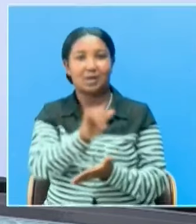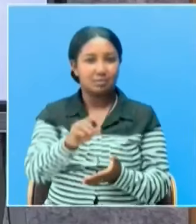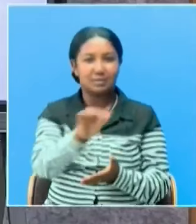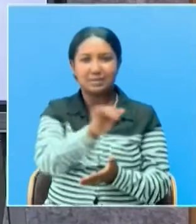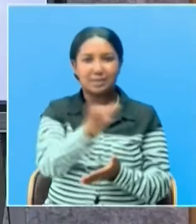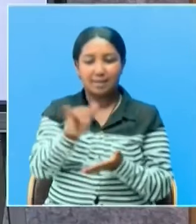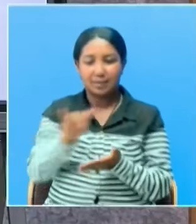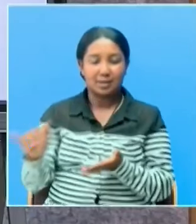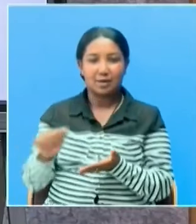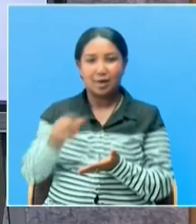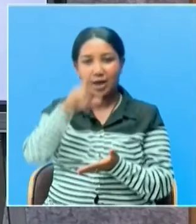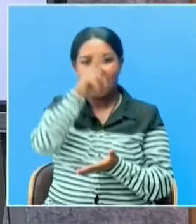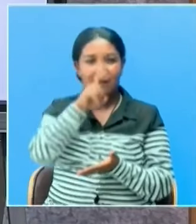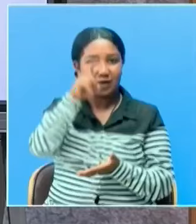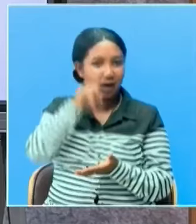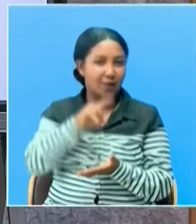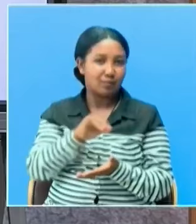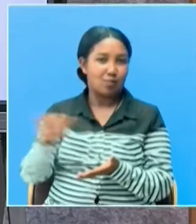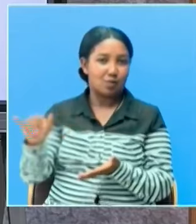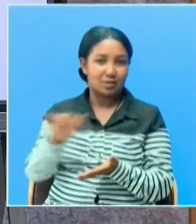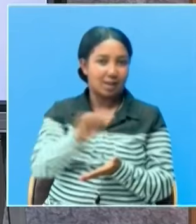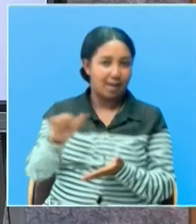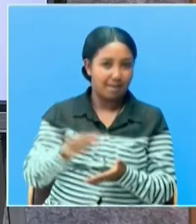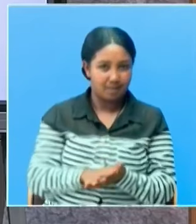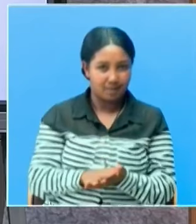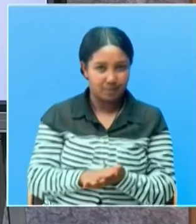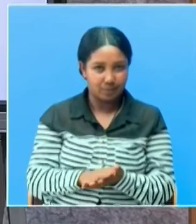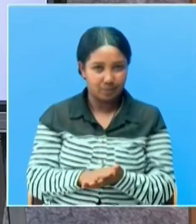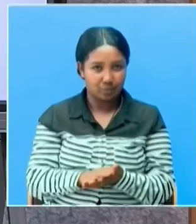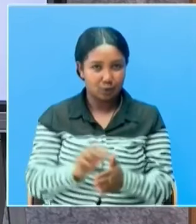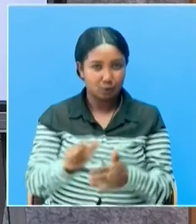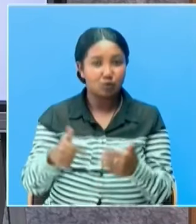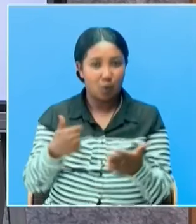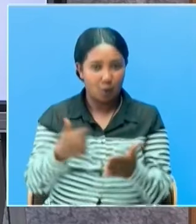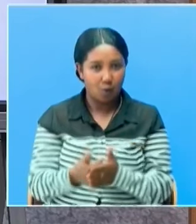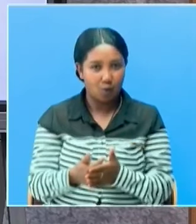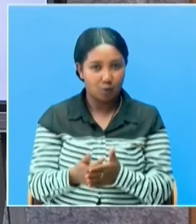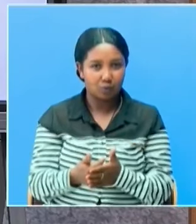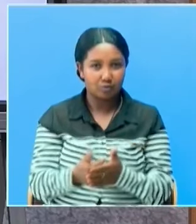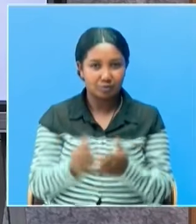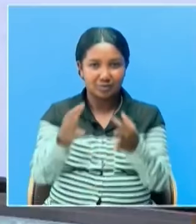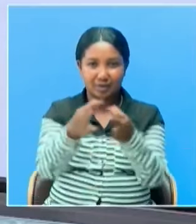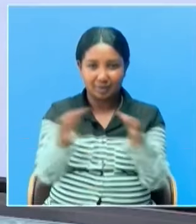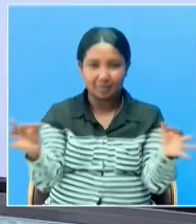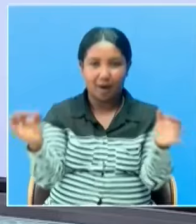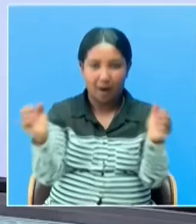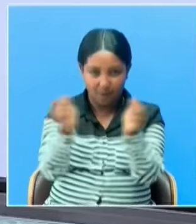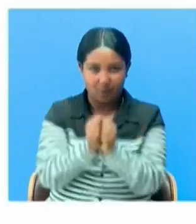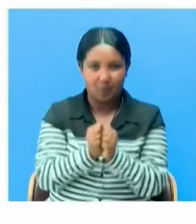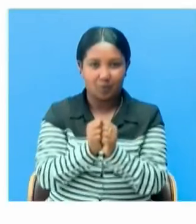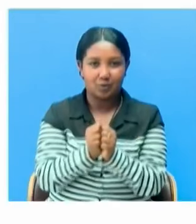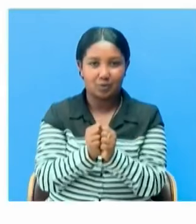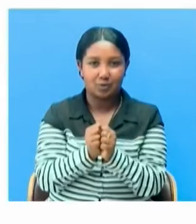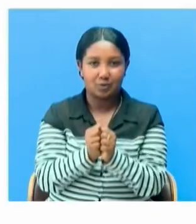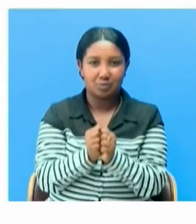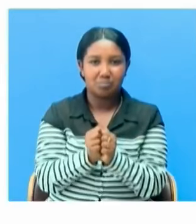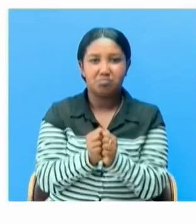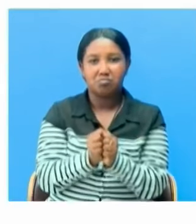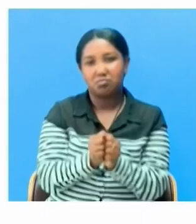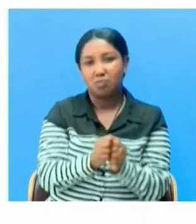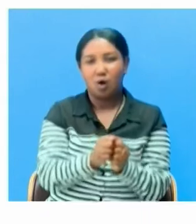also clever and clever. Nice. So come on, let's put them together. Using either of